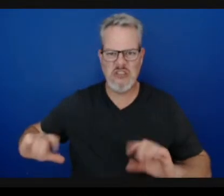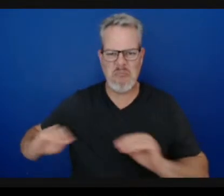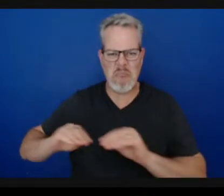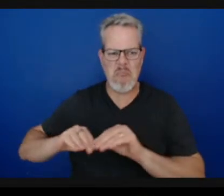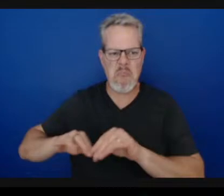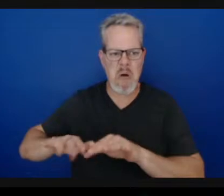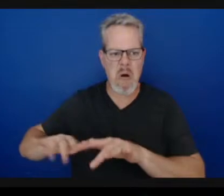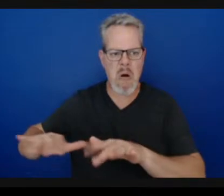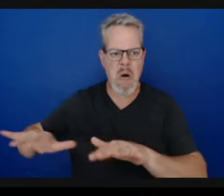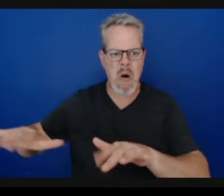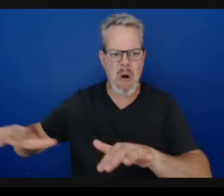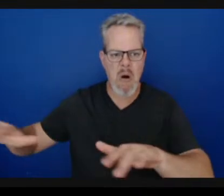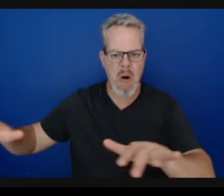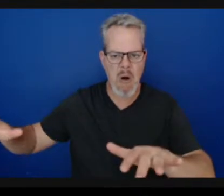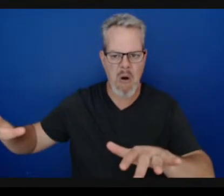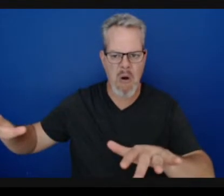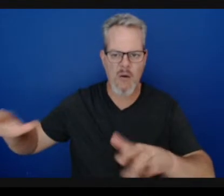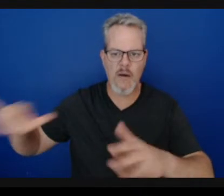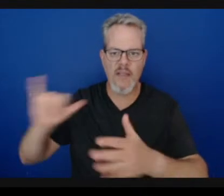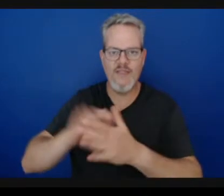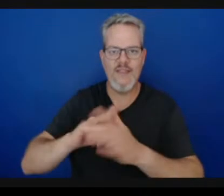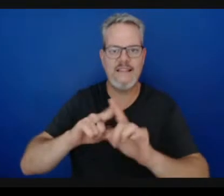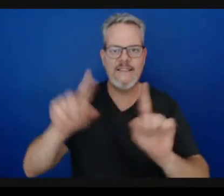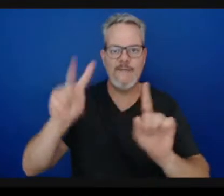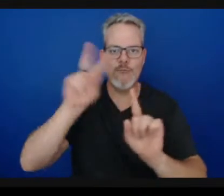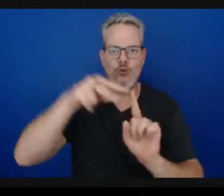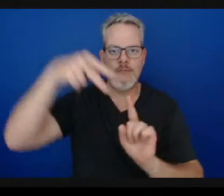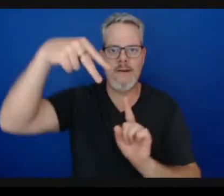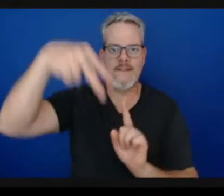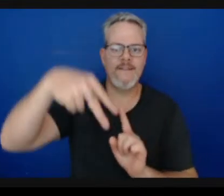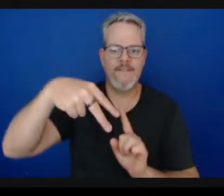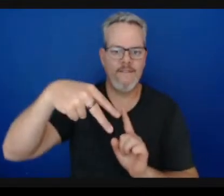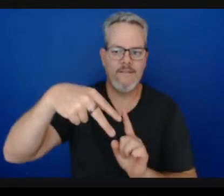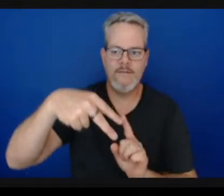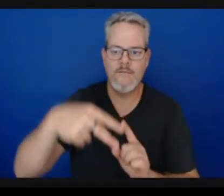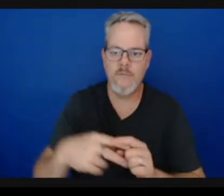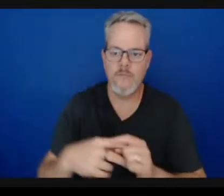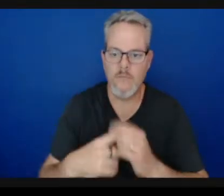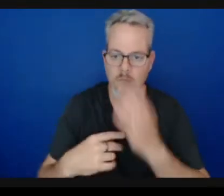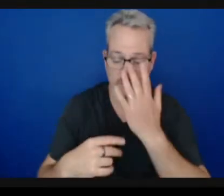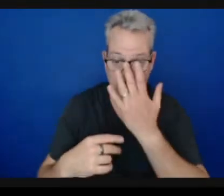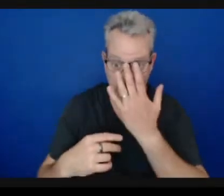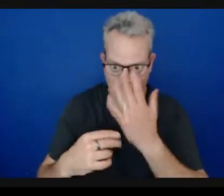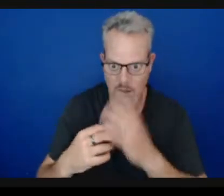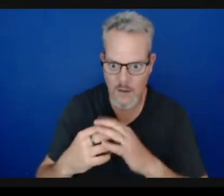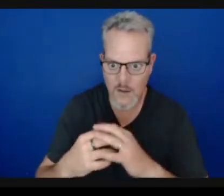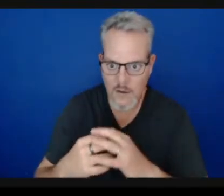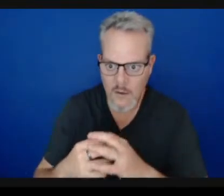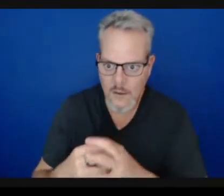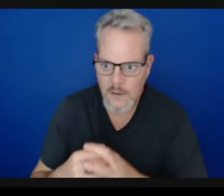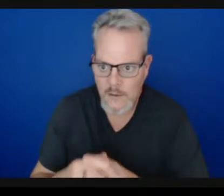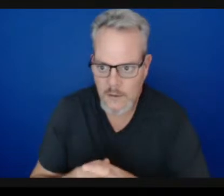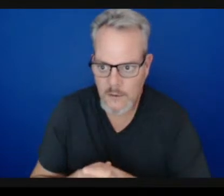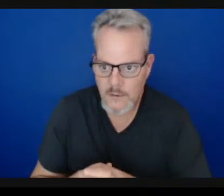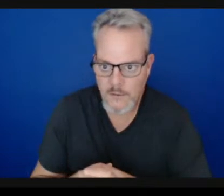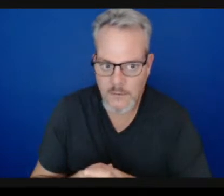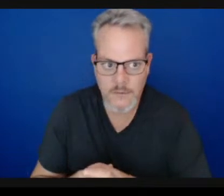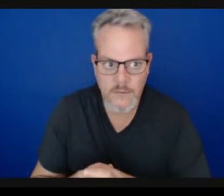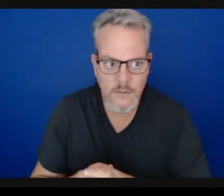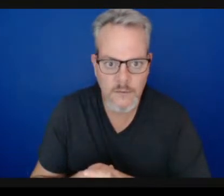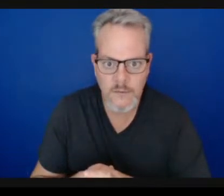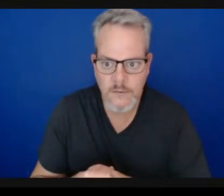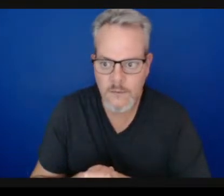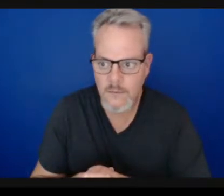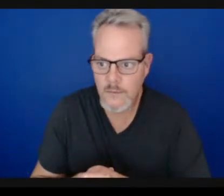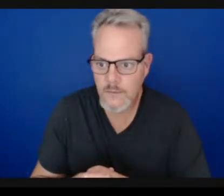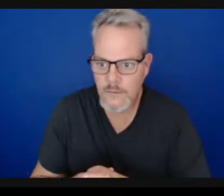that angle of look. And so just one of the little consequences that they go through all of this, little